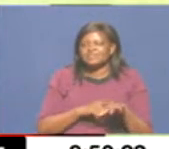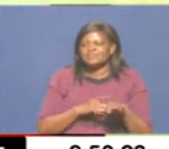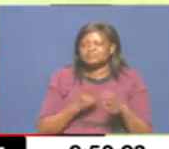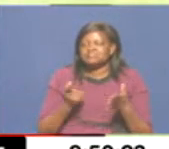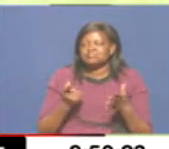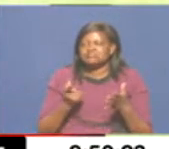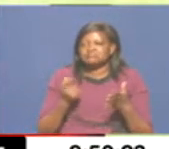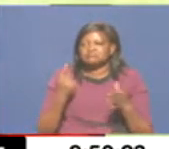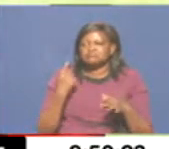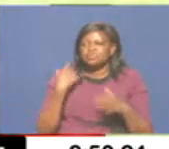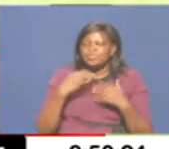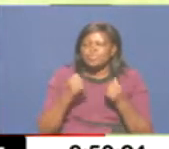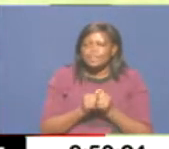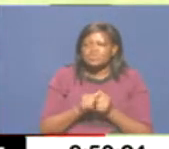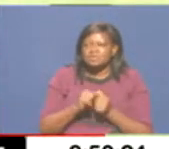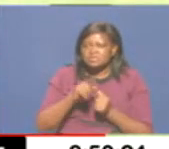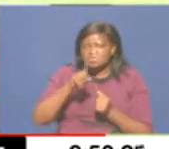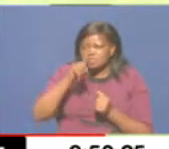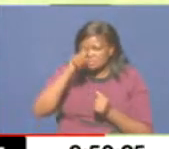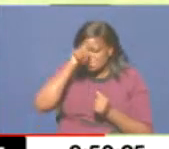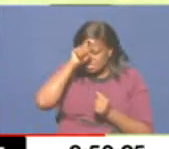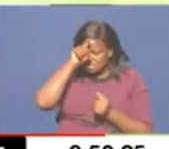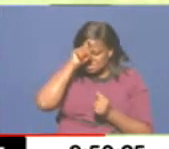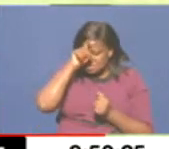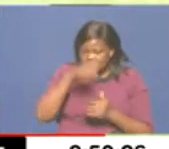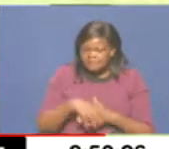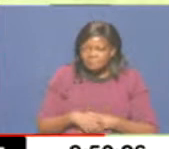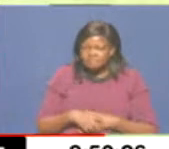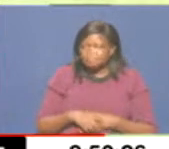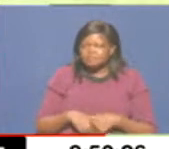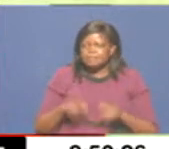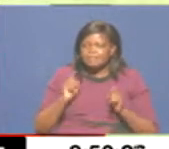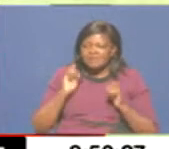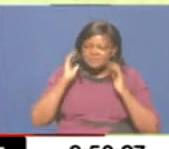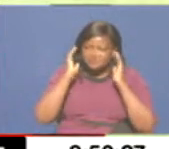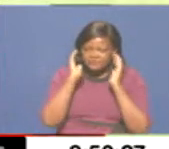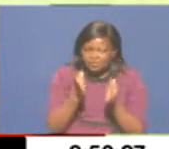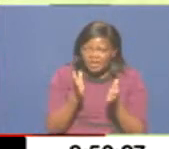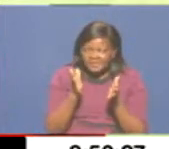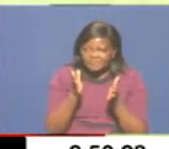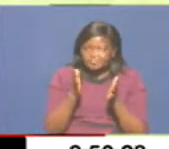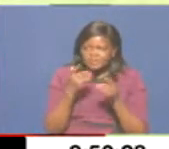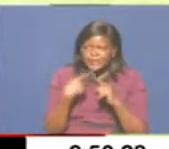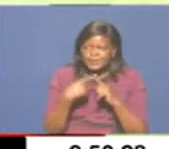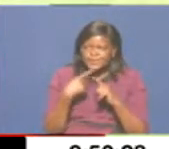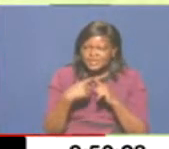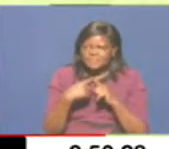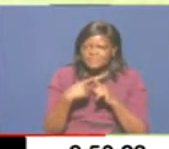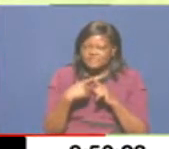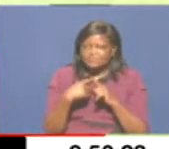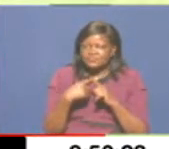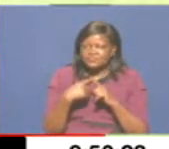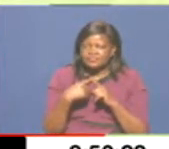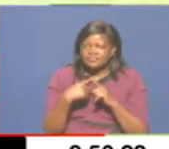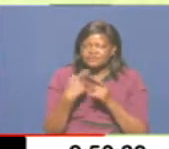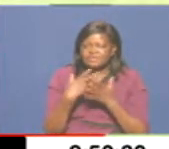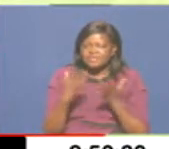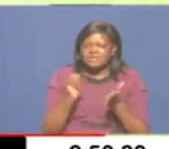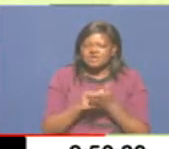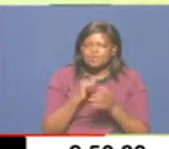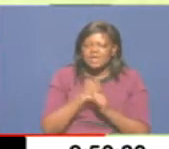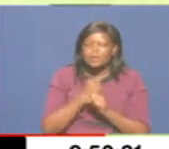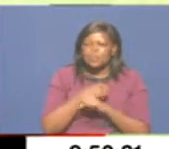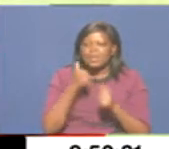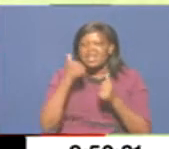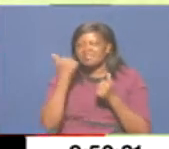face Zamalek in Cairo, we need to focus as well on the positive side. There are things we did well, there are things we